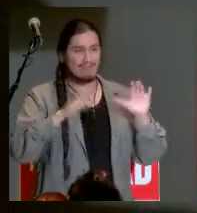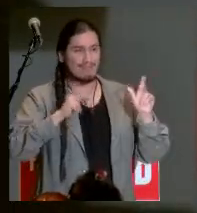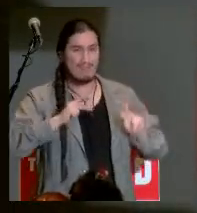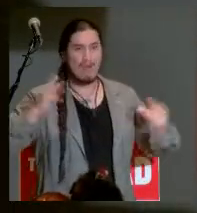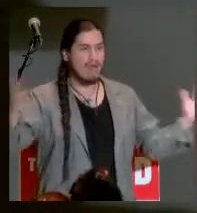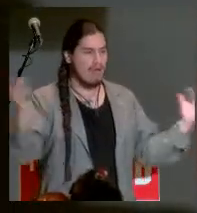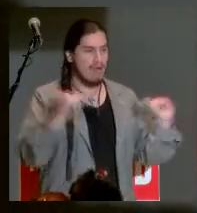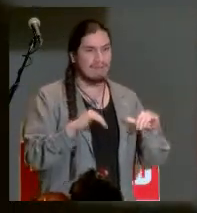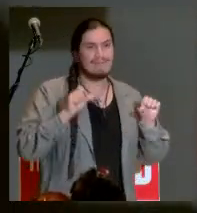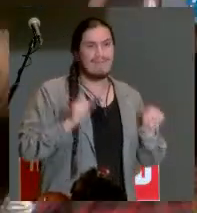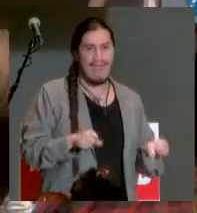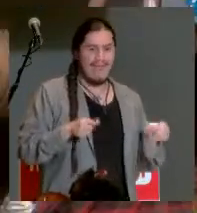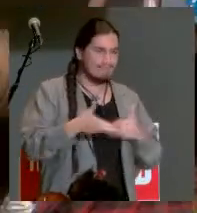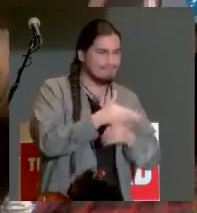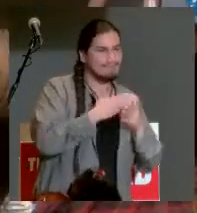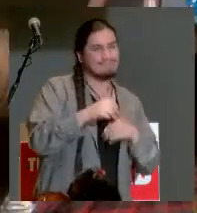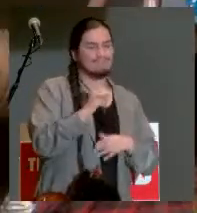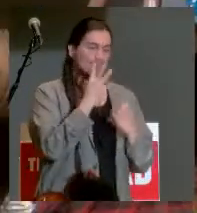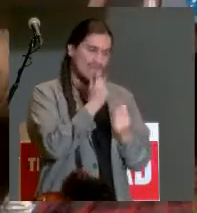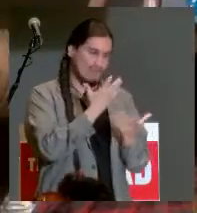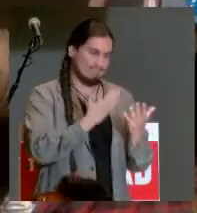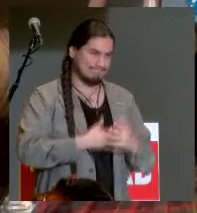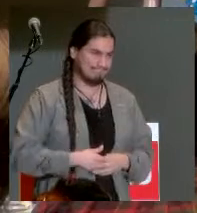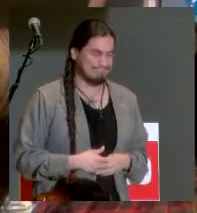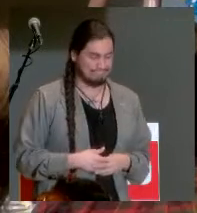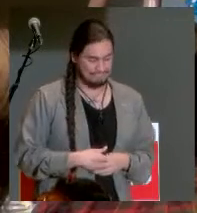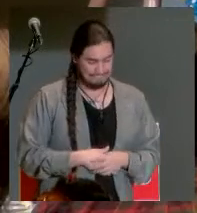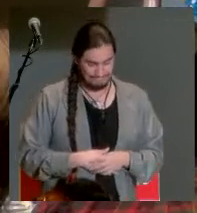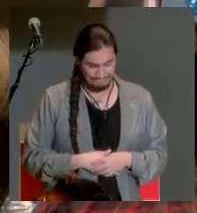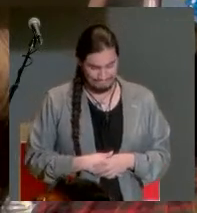well. Yeah, it's beautiful.